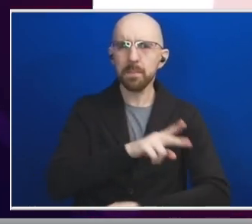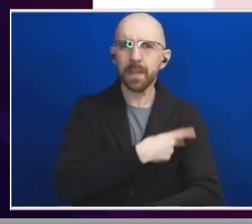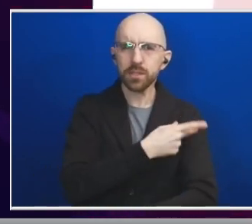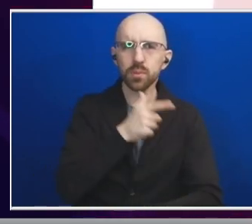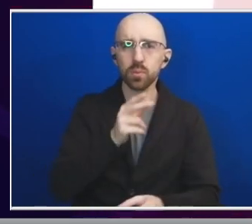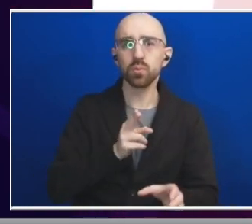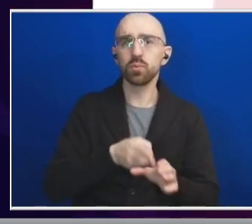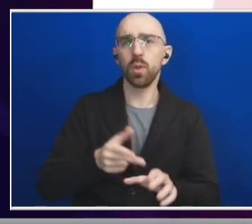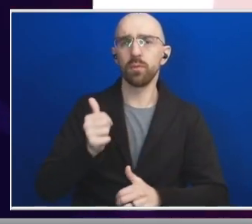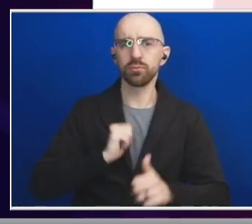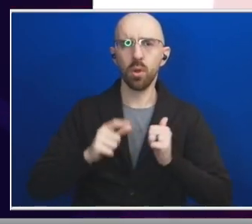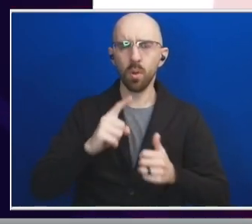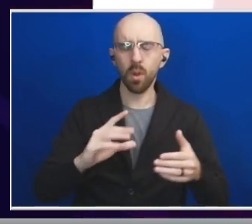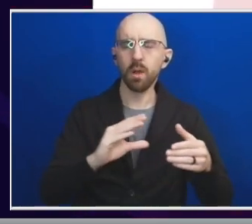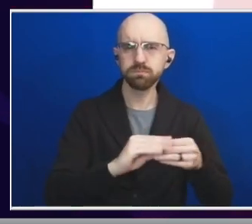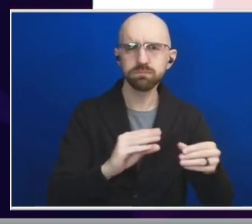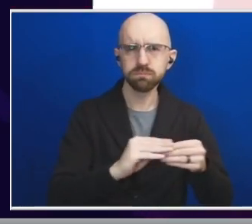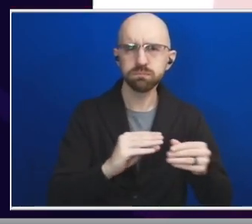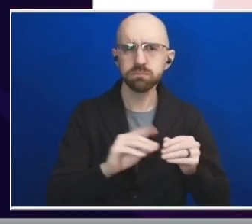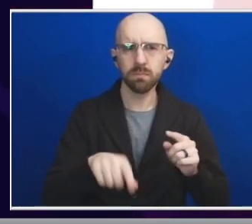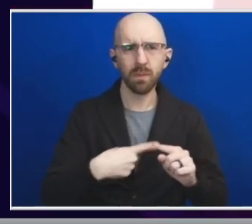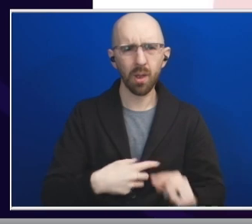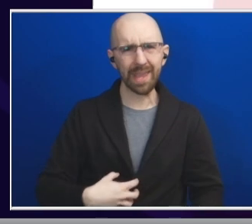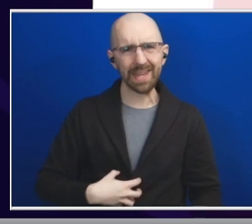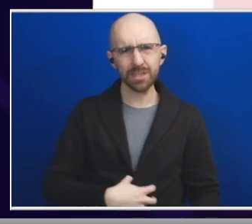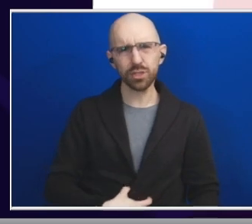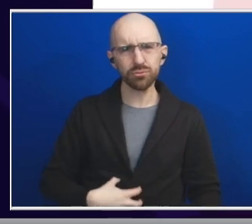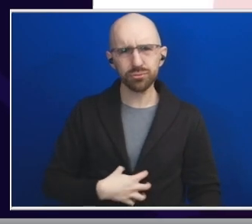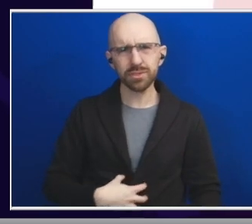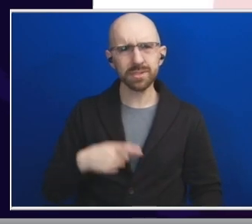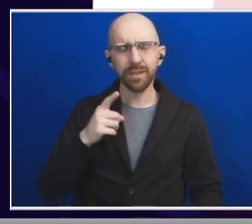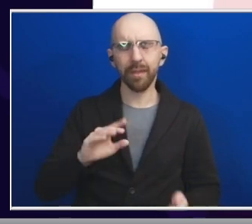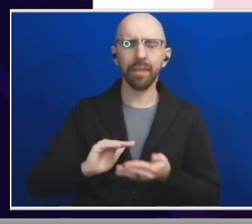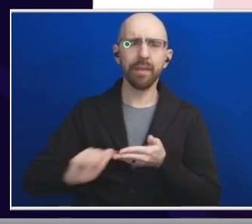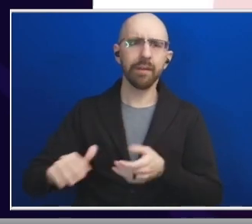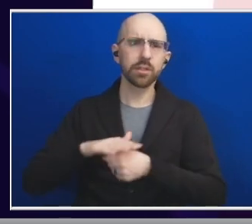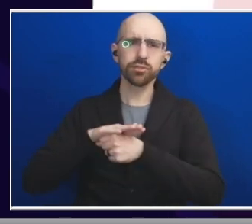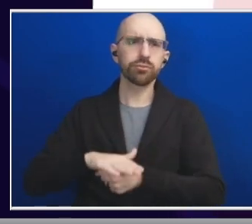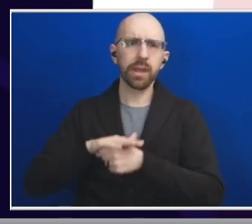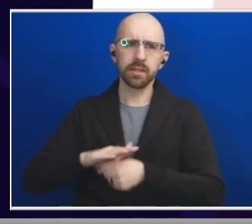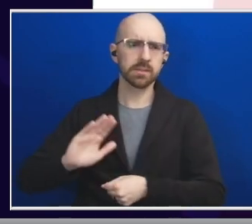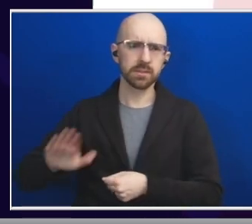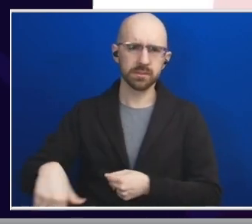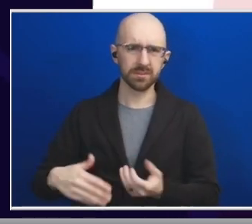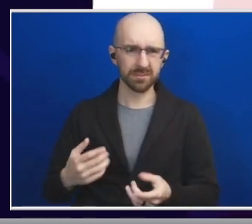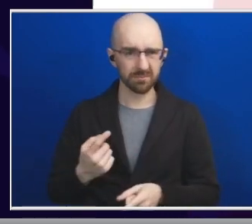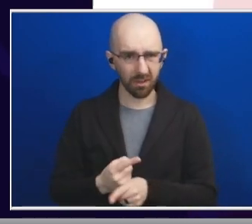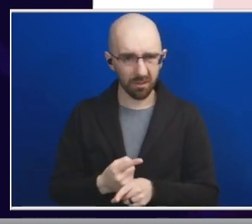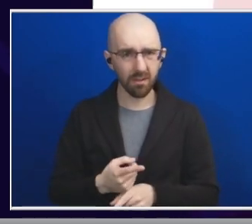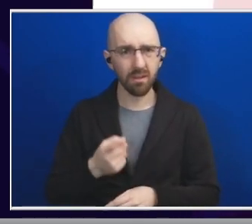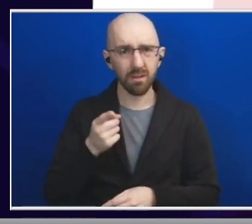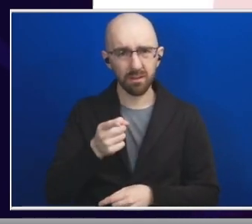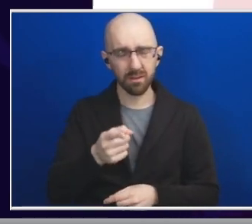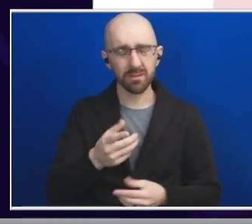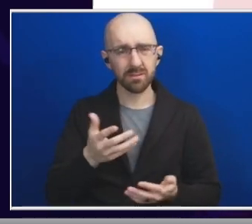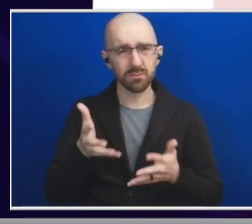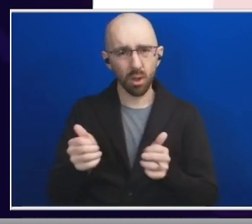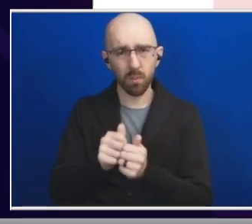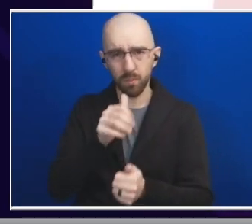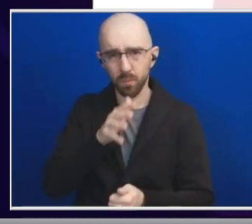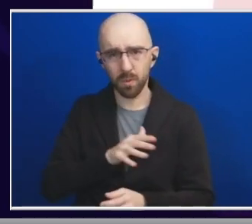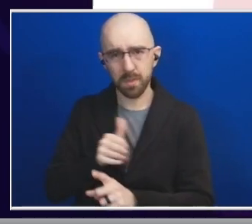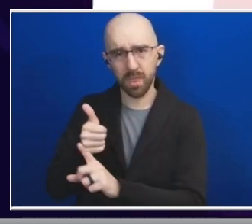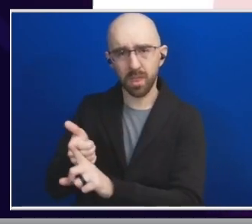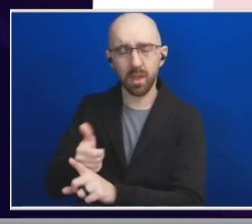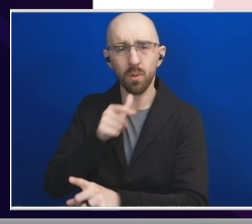about indigestion, and they just write it off as stress, right? Have you talked to women who are getting indigestion